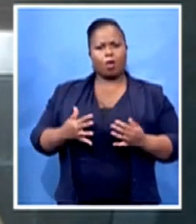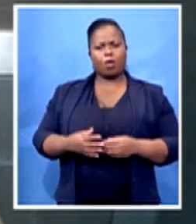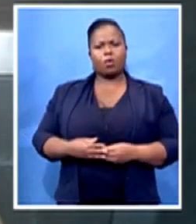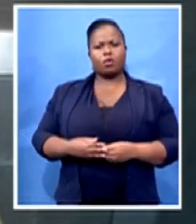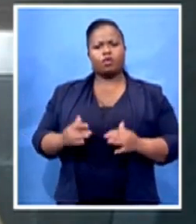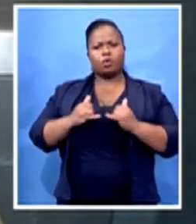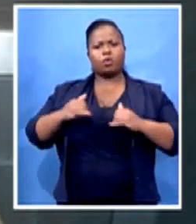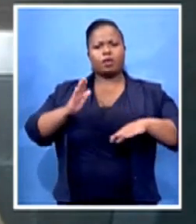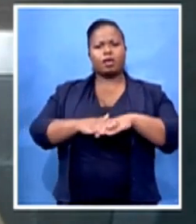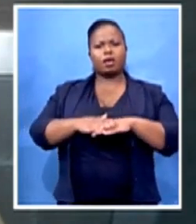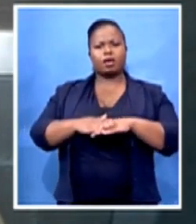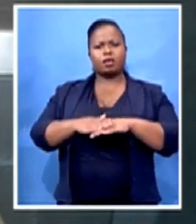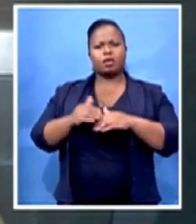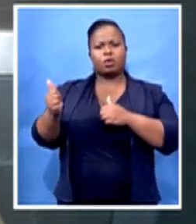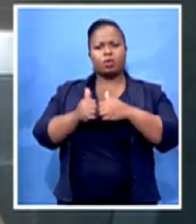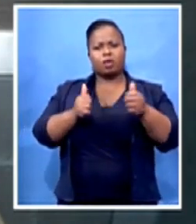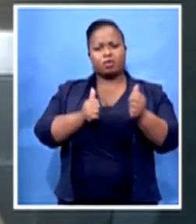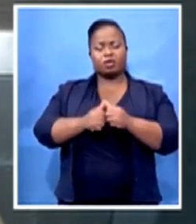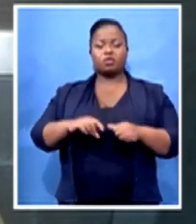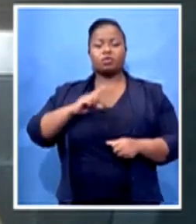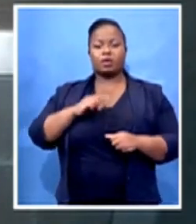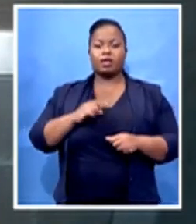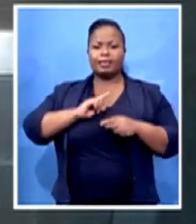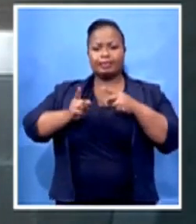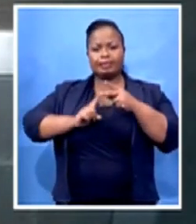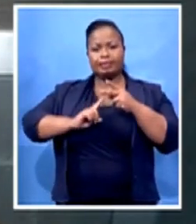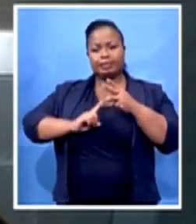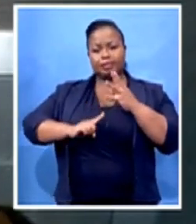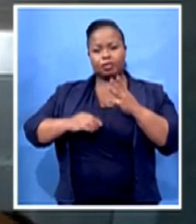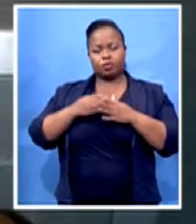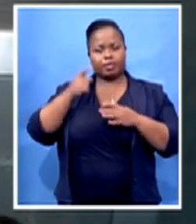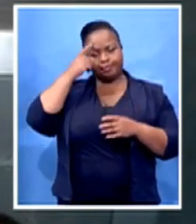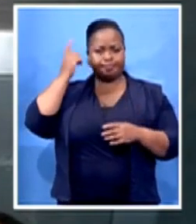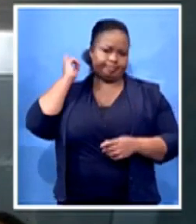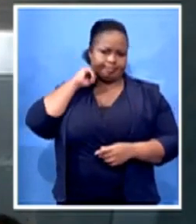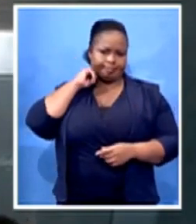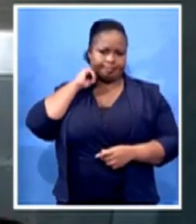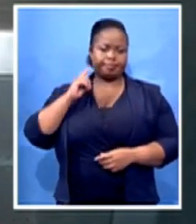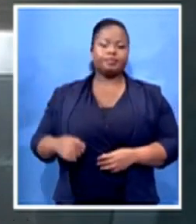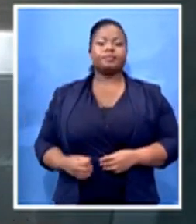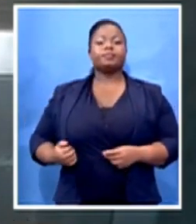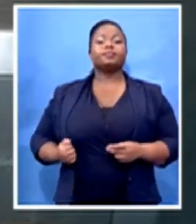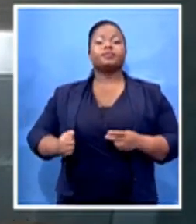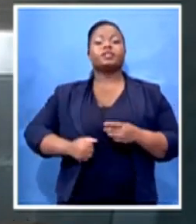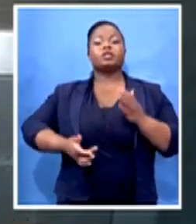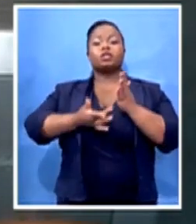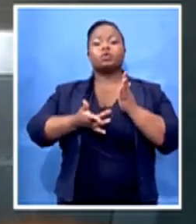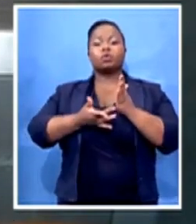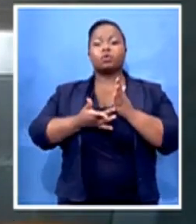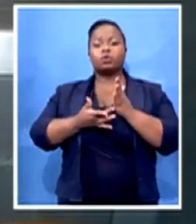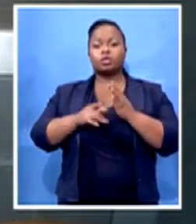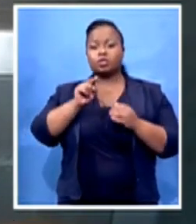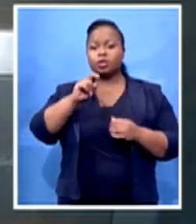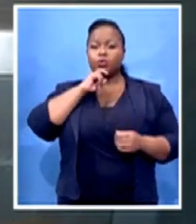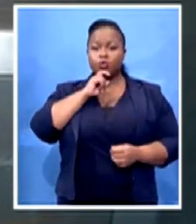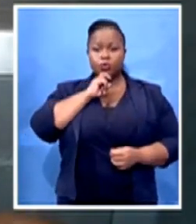main elements that you need to take into account there. Right? So the technology platform that you are using, how is that built? Right? Is it built